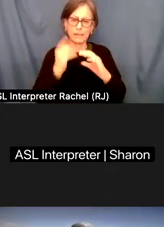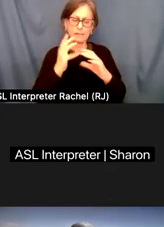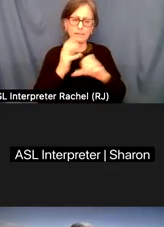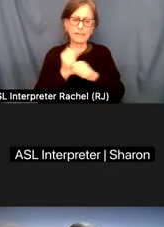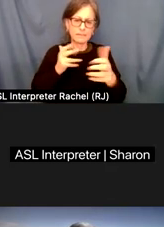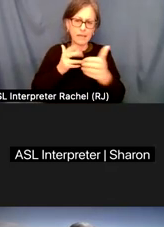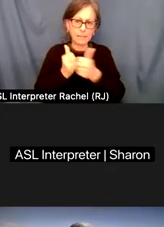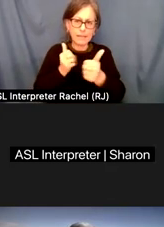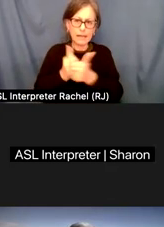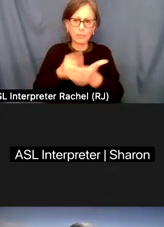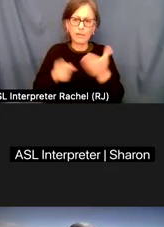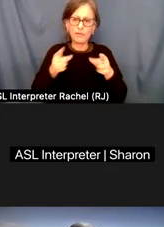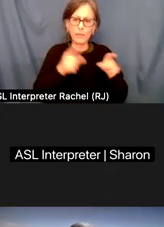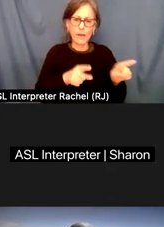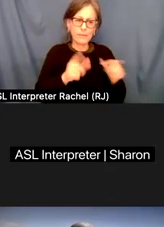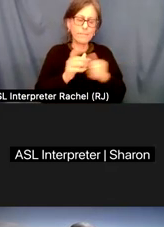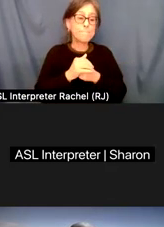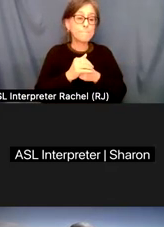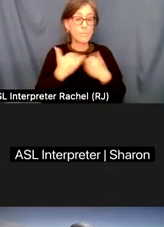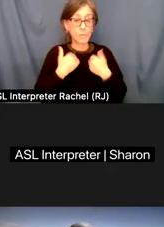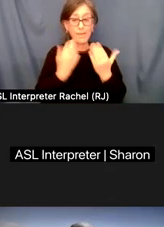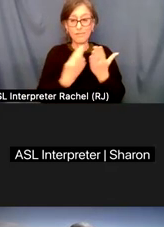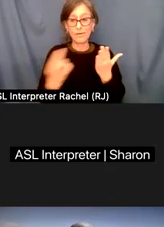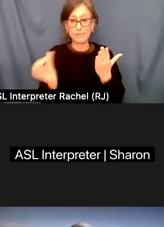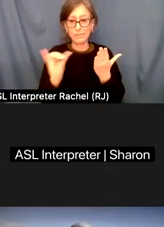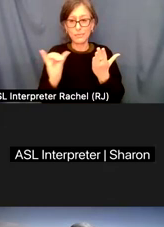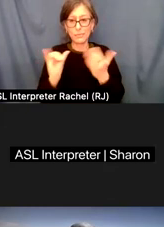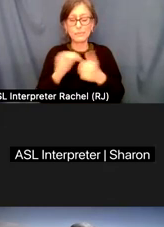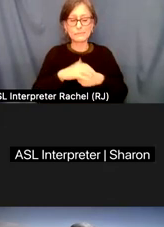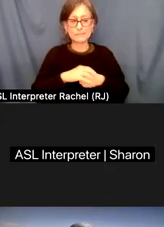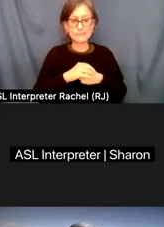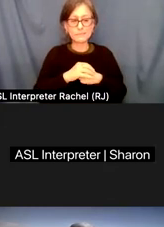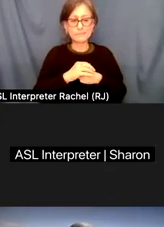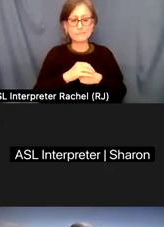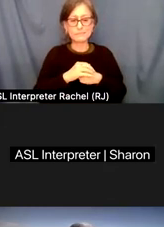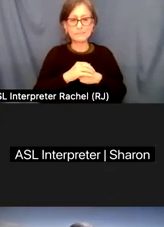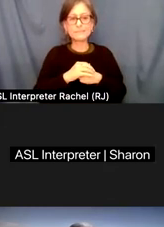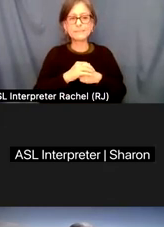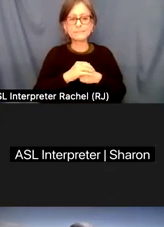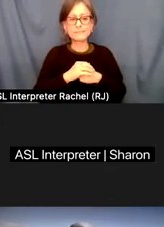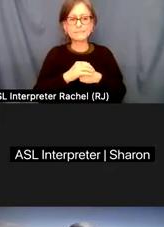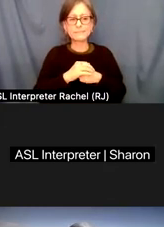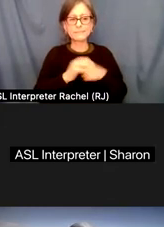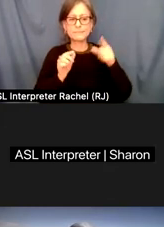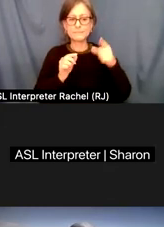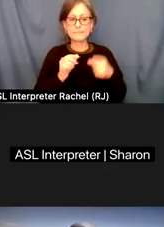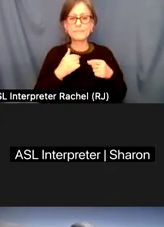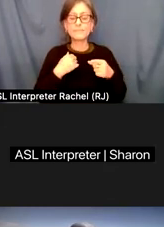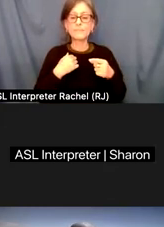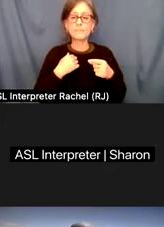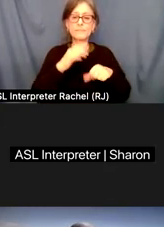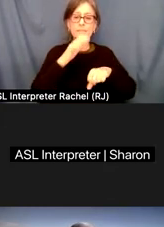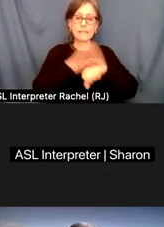that are happening. We do have resources at our website at earthquakecountry.org and in Spanish at